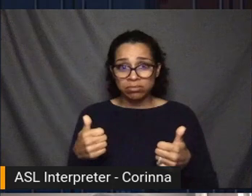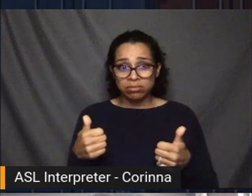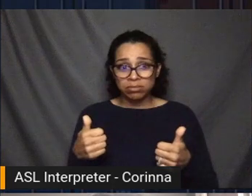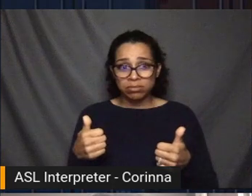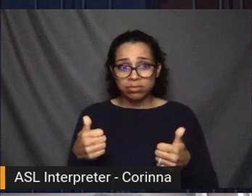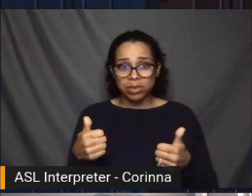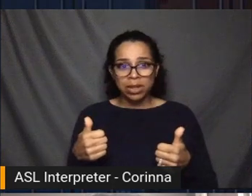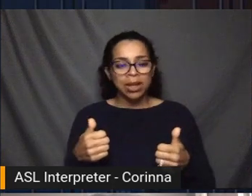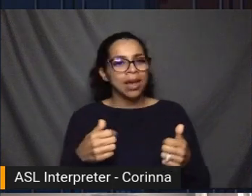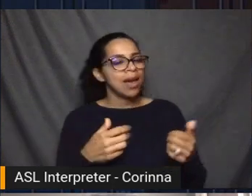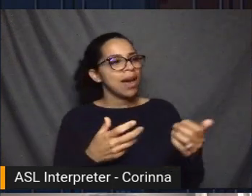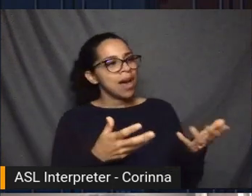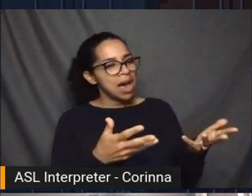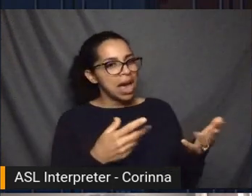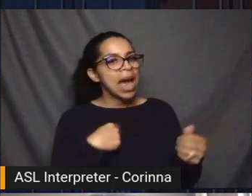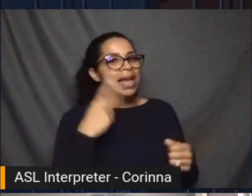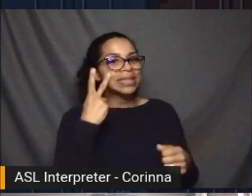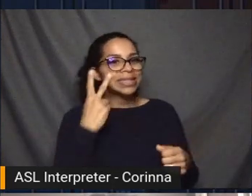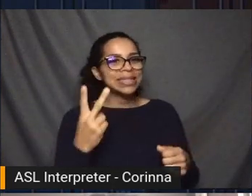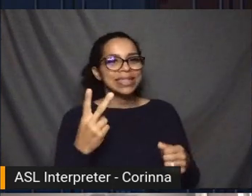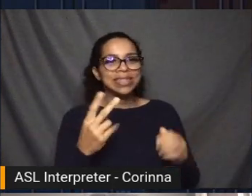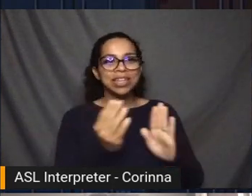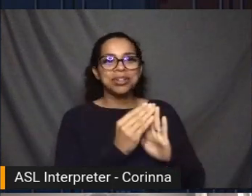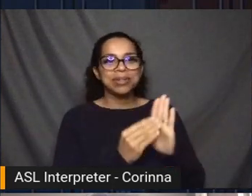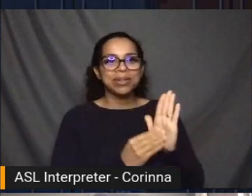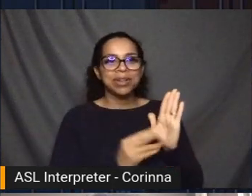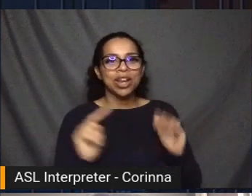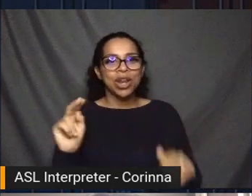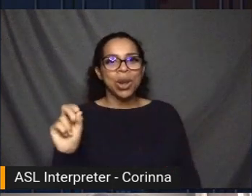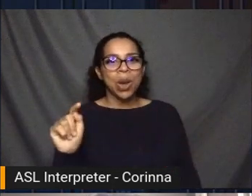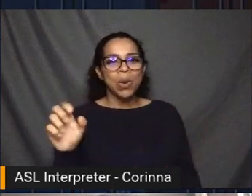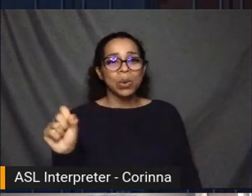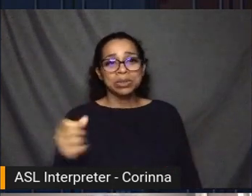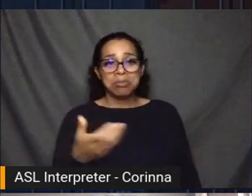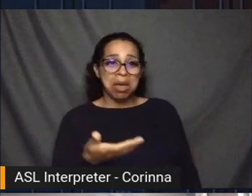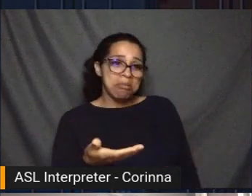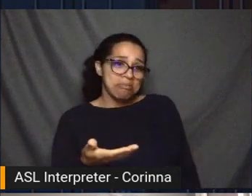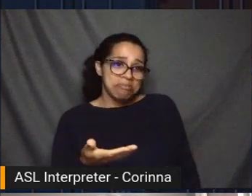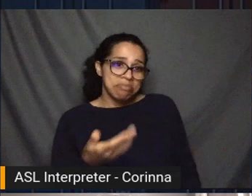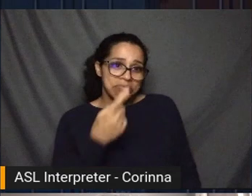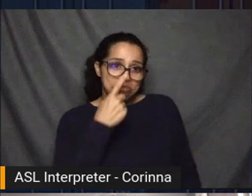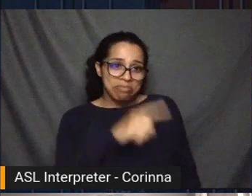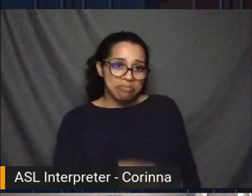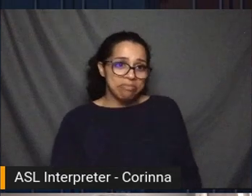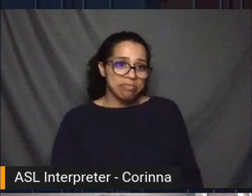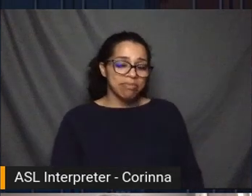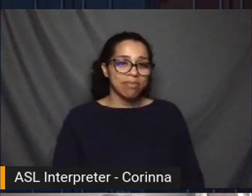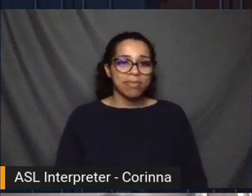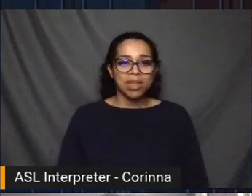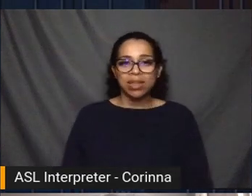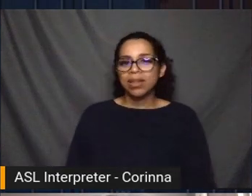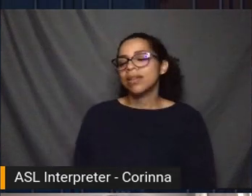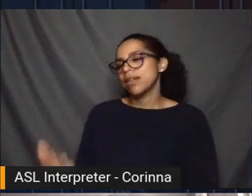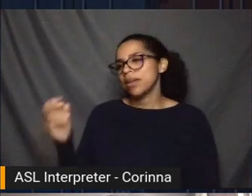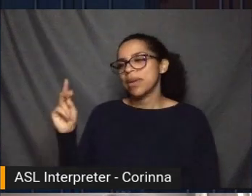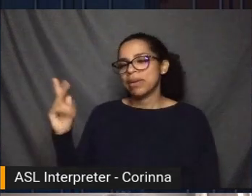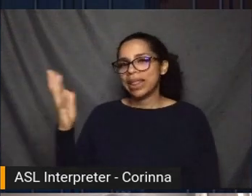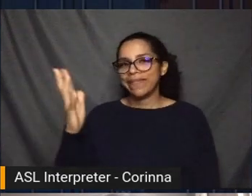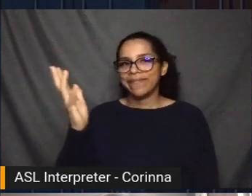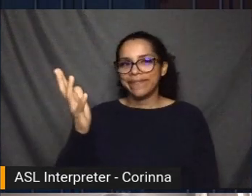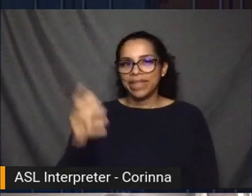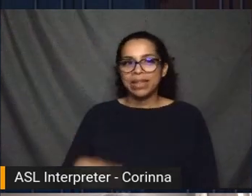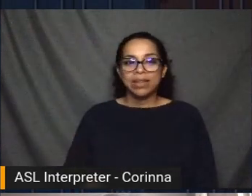went. I see the notes. I don't see the presenter's view. Oh. You can leave it in the other view. Sometimes. Okay, let's just leave it like this. So basically, a few